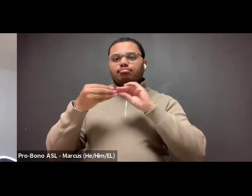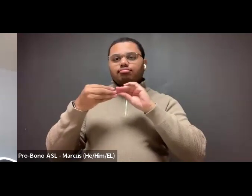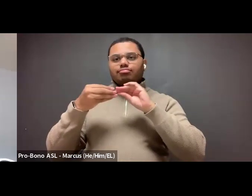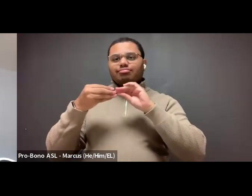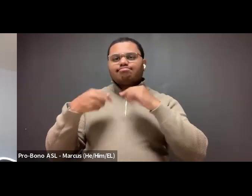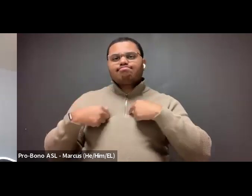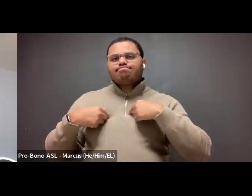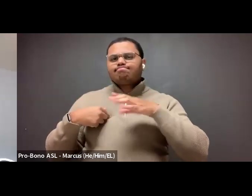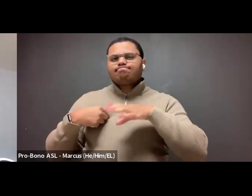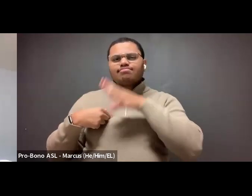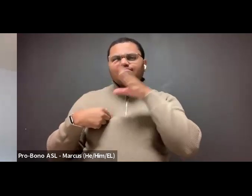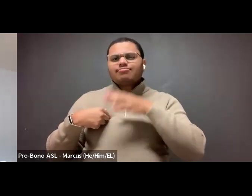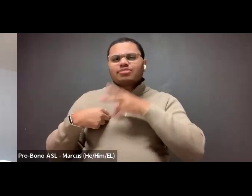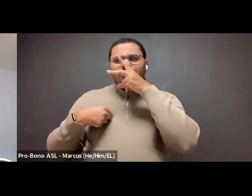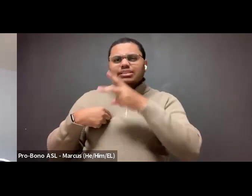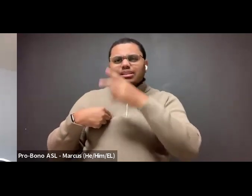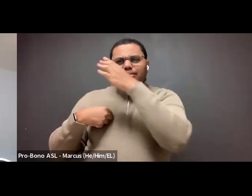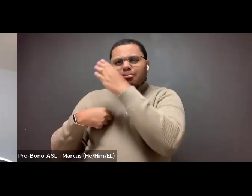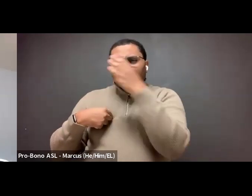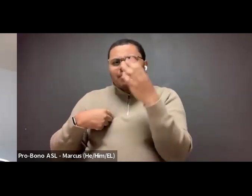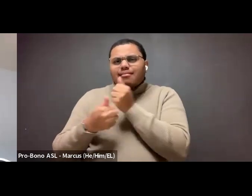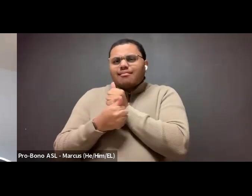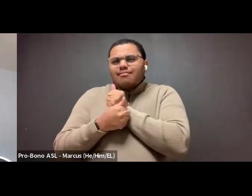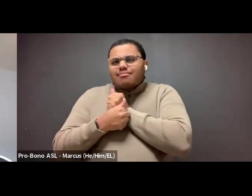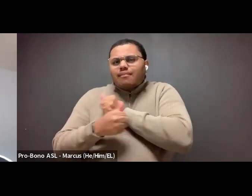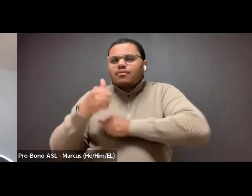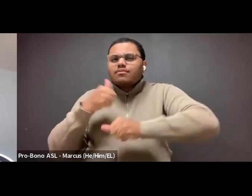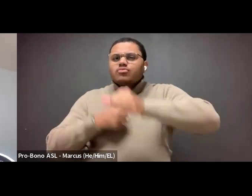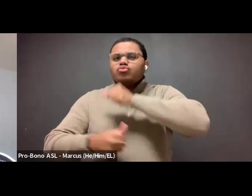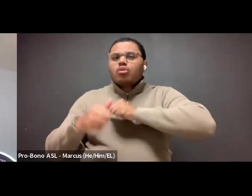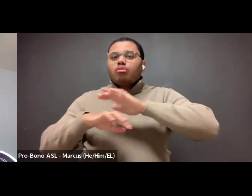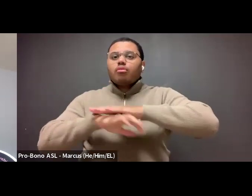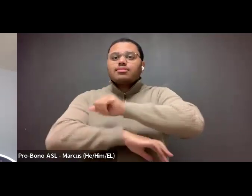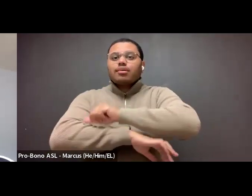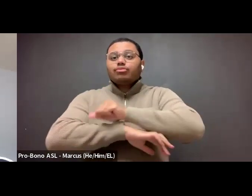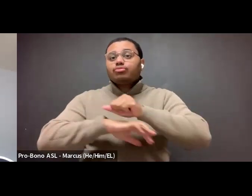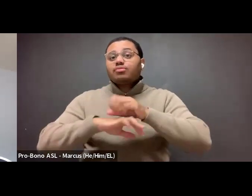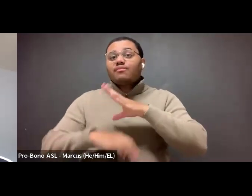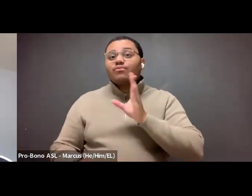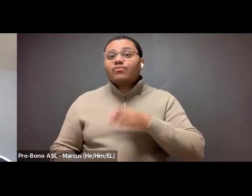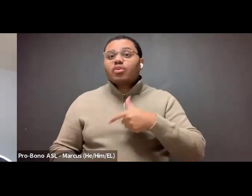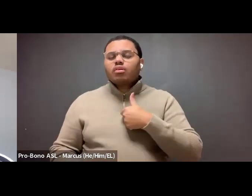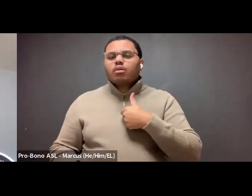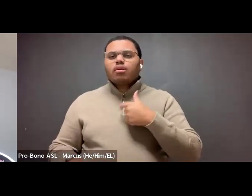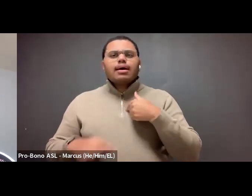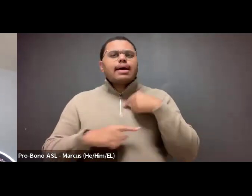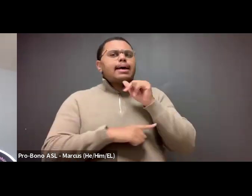I've never seen Black bodies loving each other on stage. I bent my head